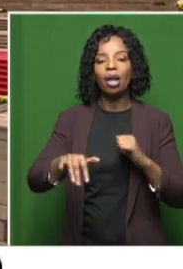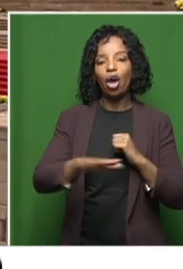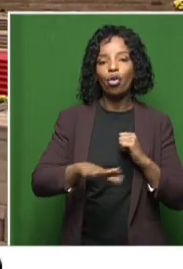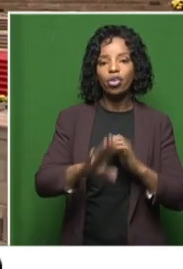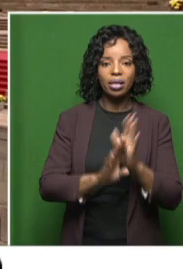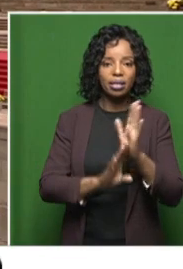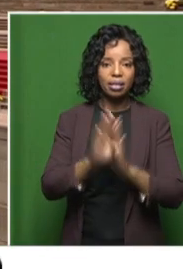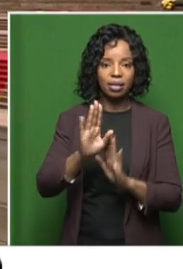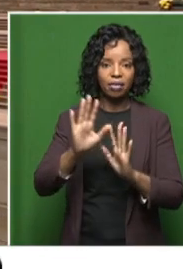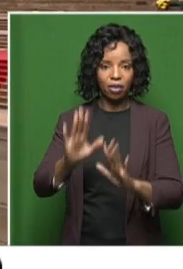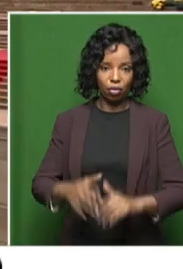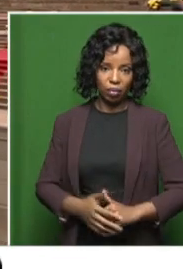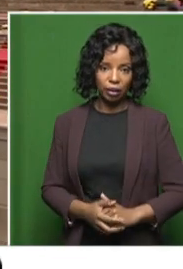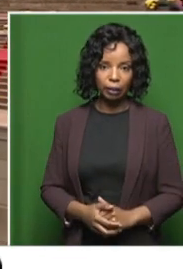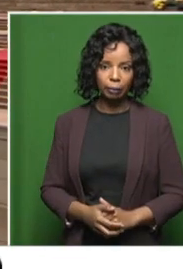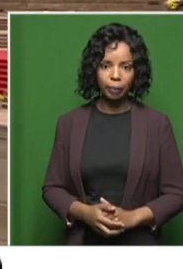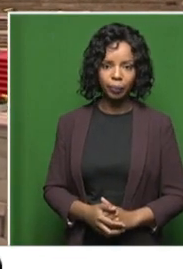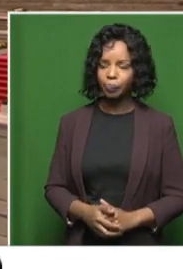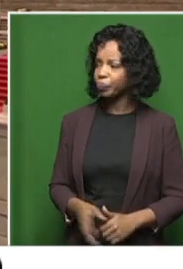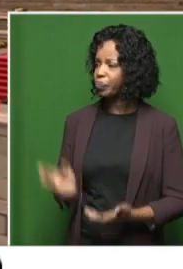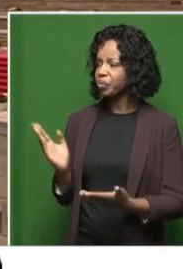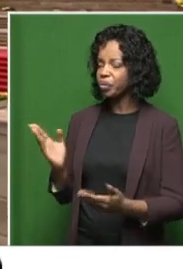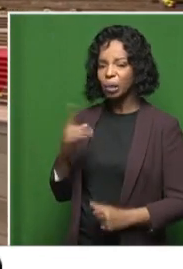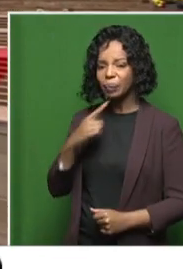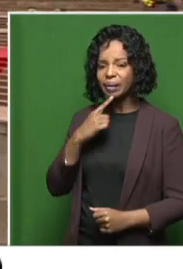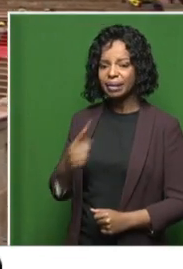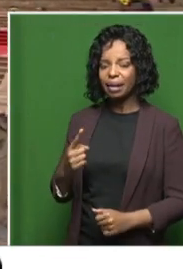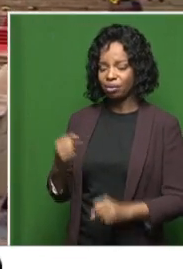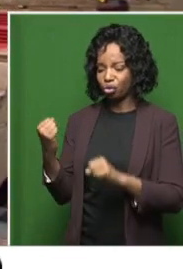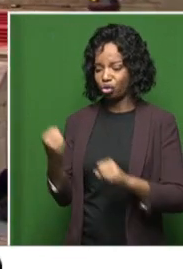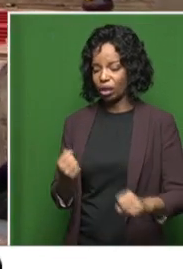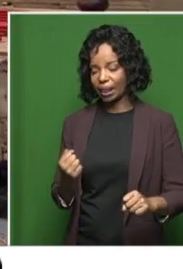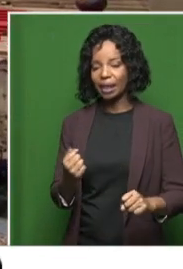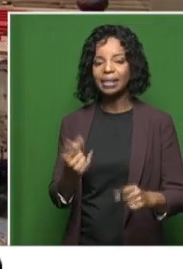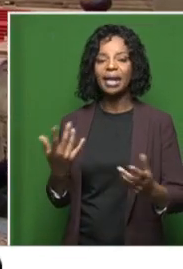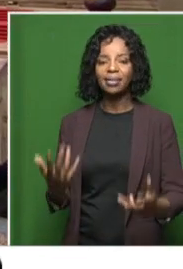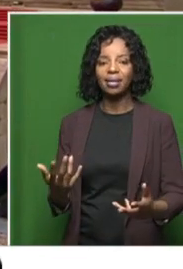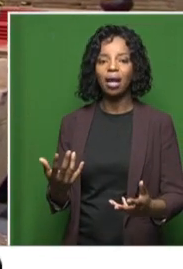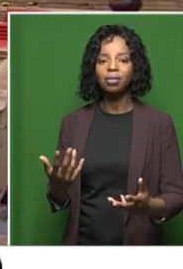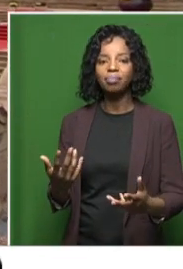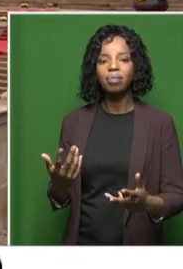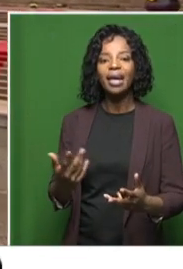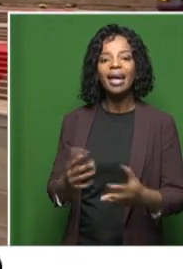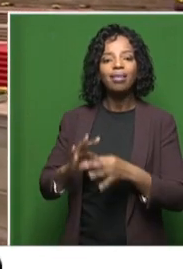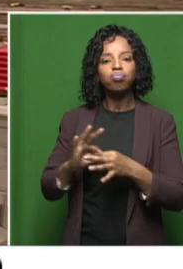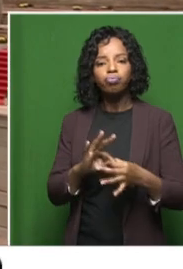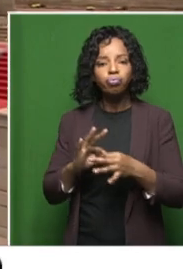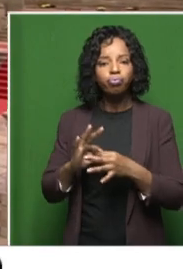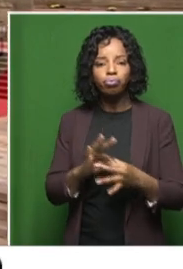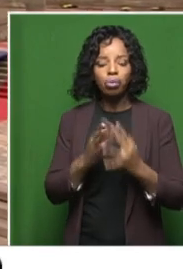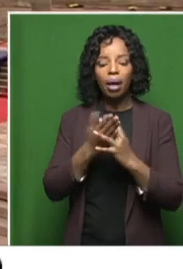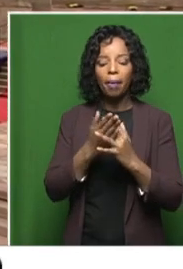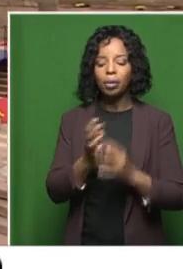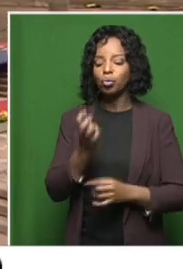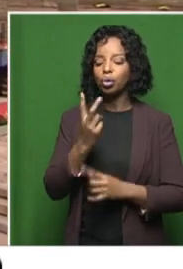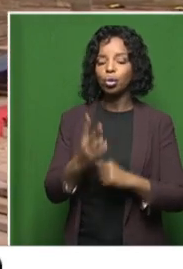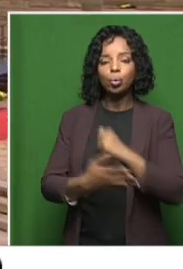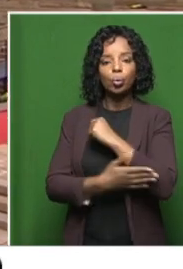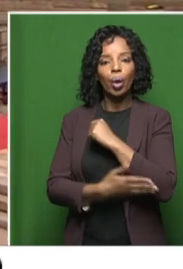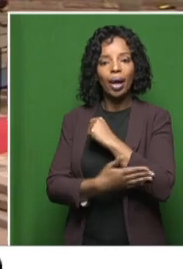speak about strengthening economic relations between the two countries. The Minister of Social Development in the country,